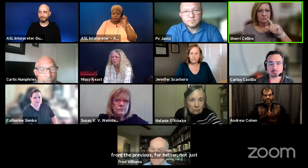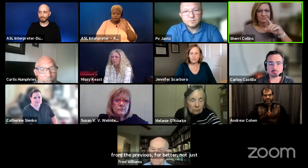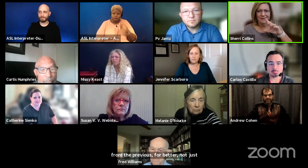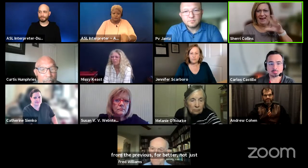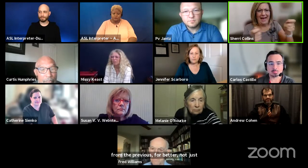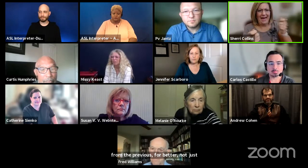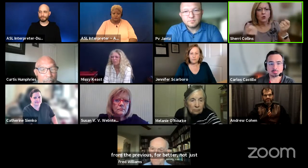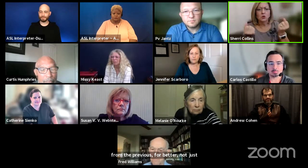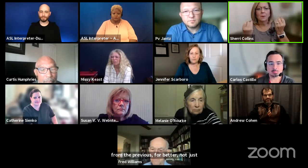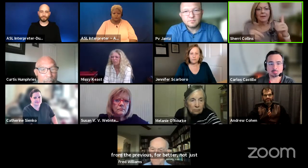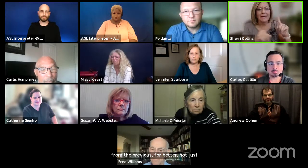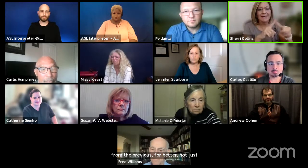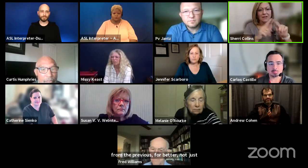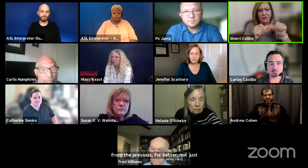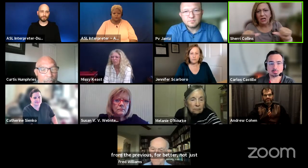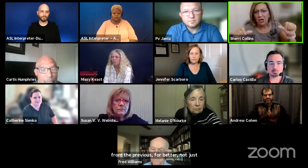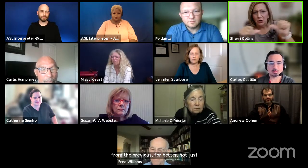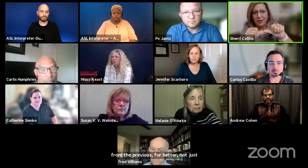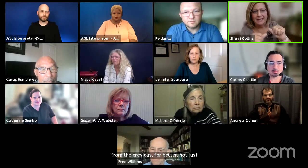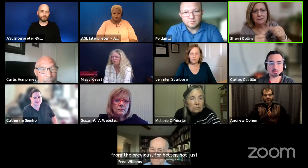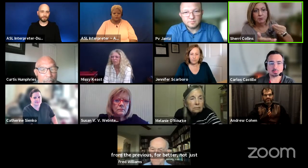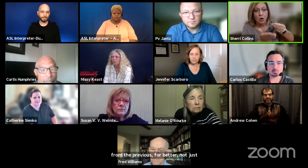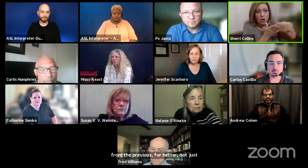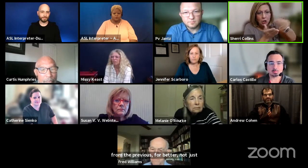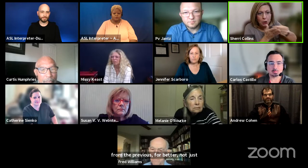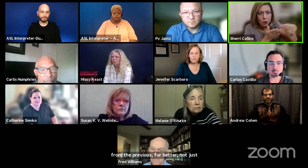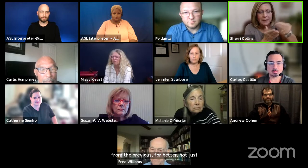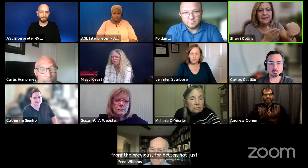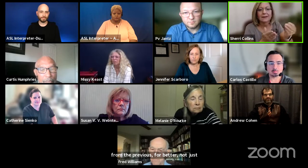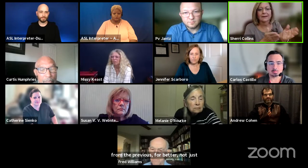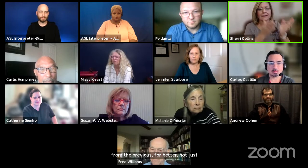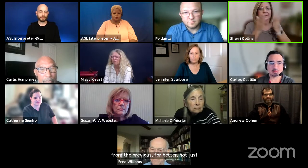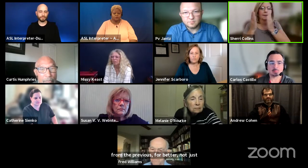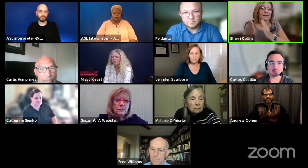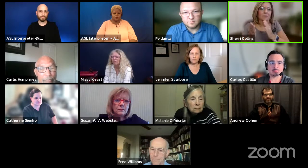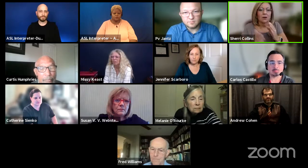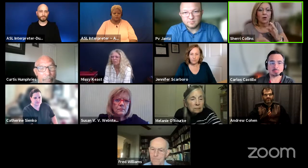ADOA handles many different areas, procurement,